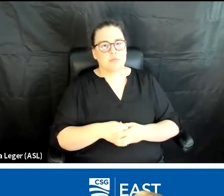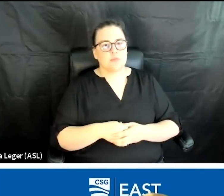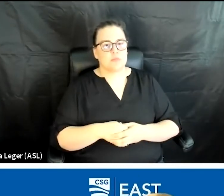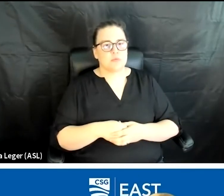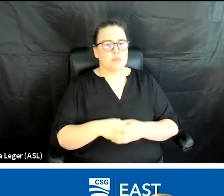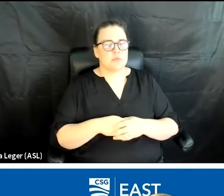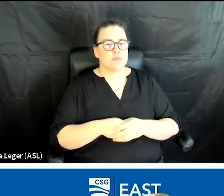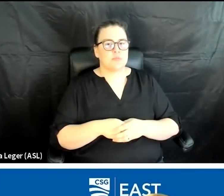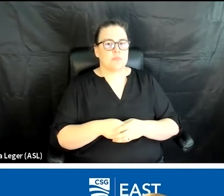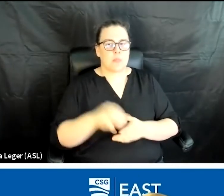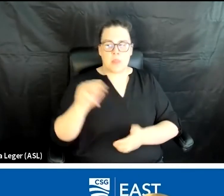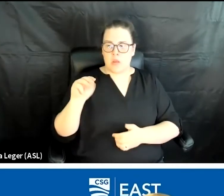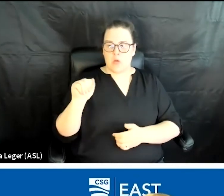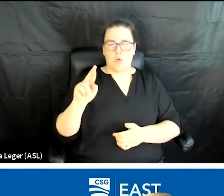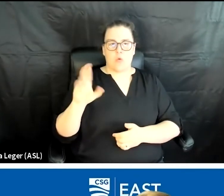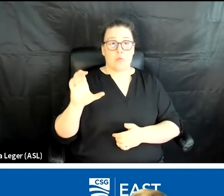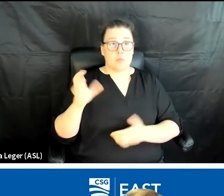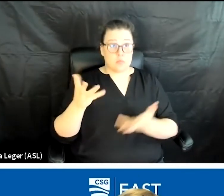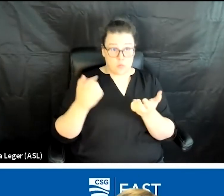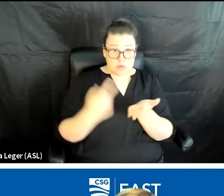want to weigh in on that?